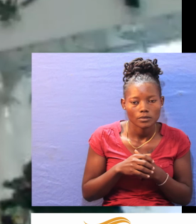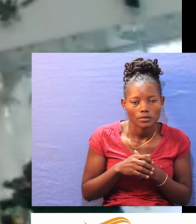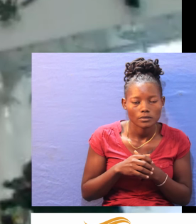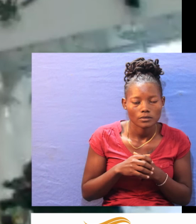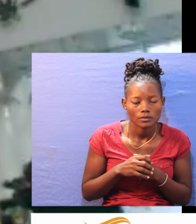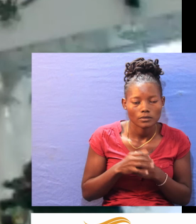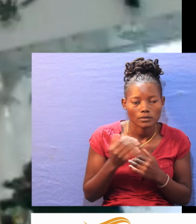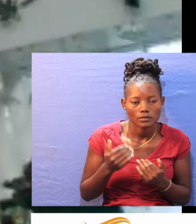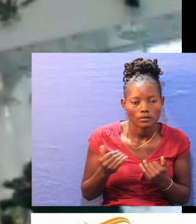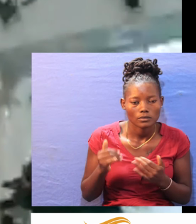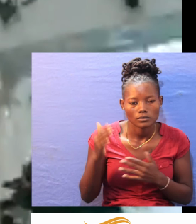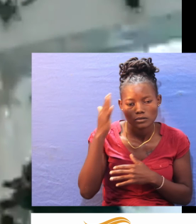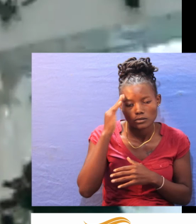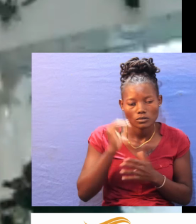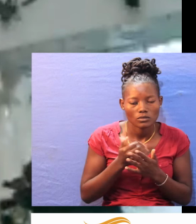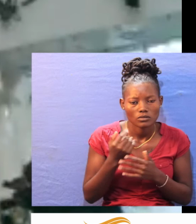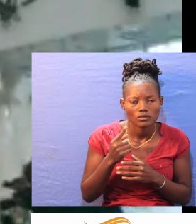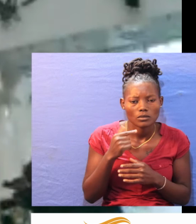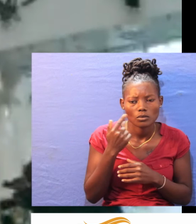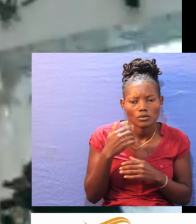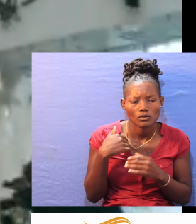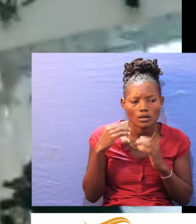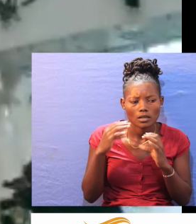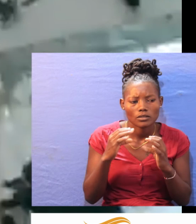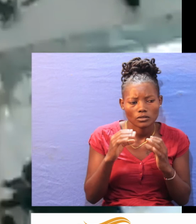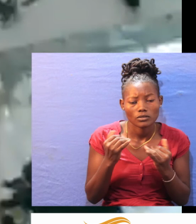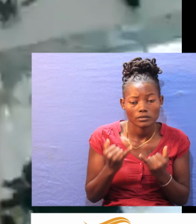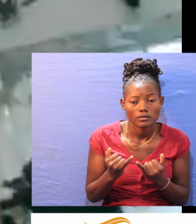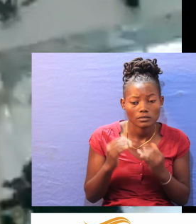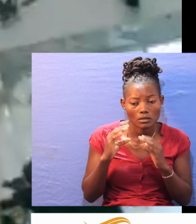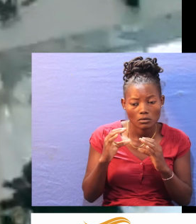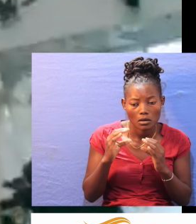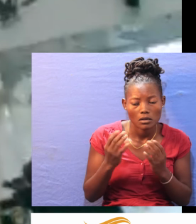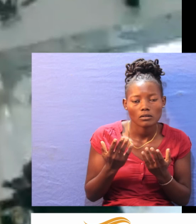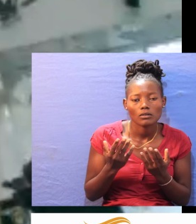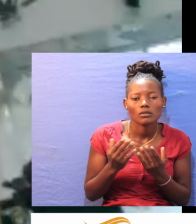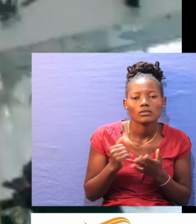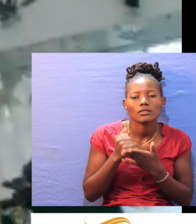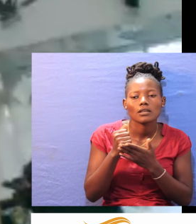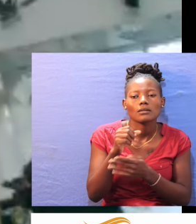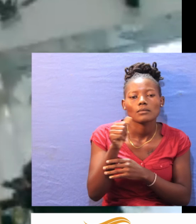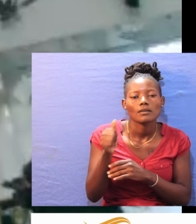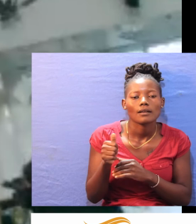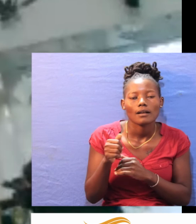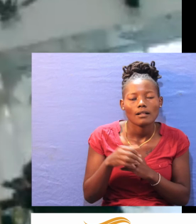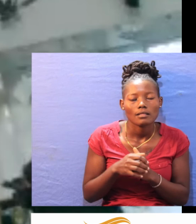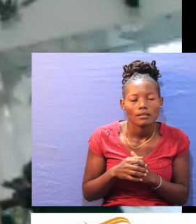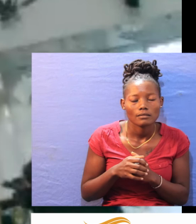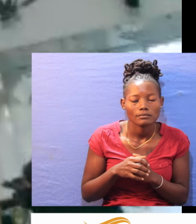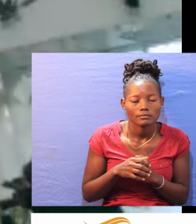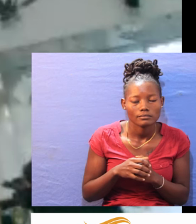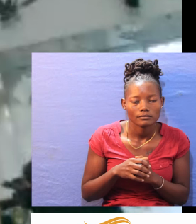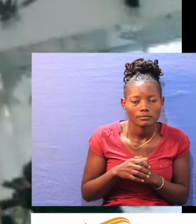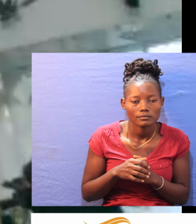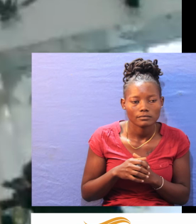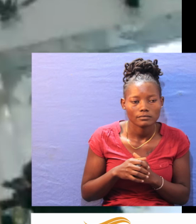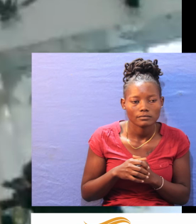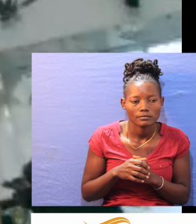know, someone that I coached is now a coach and they're helping other uh,